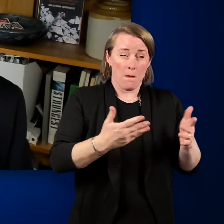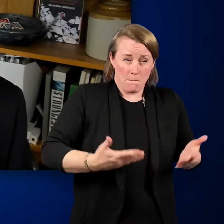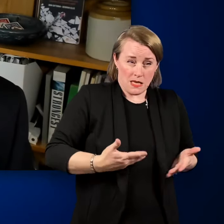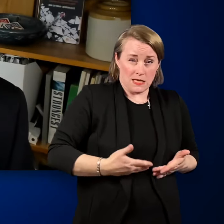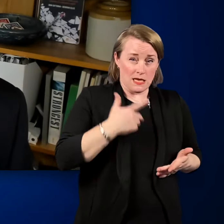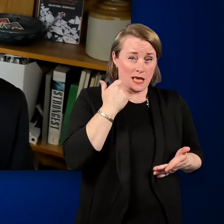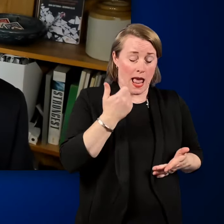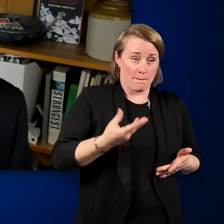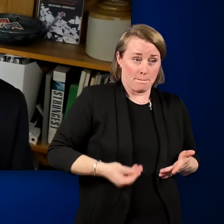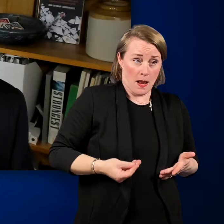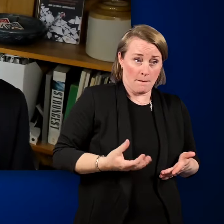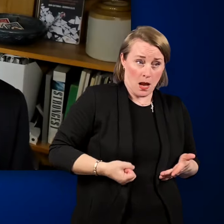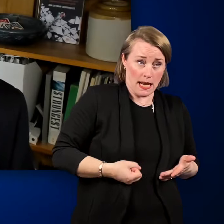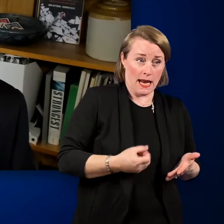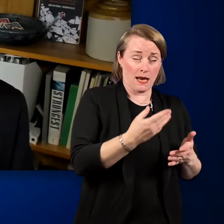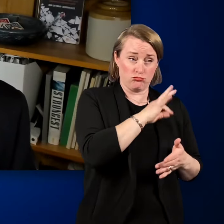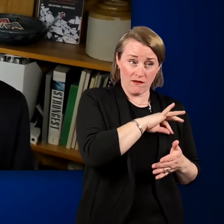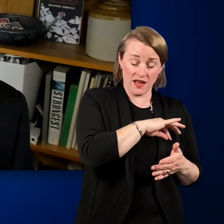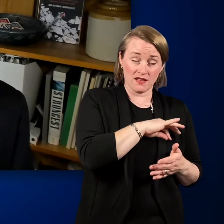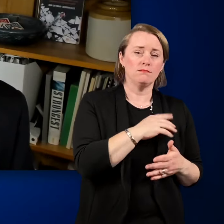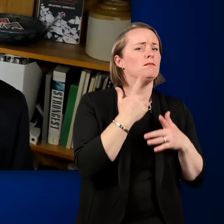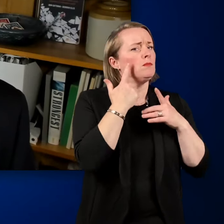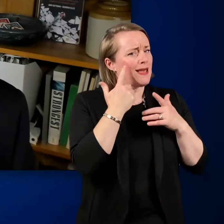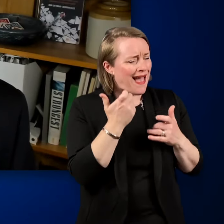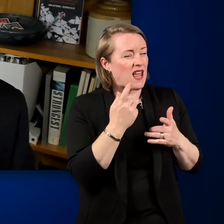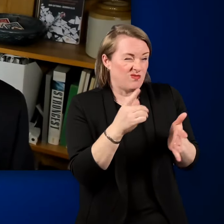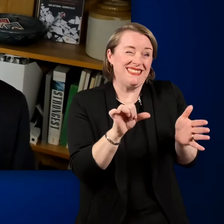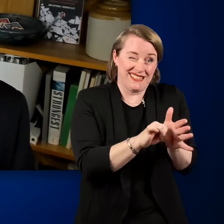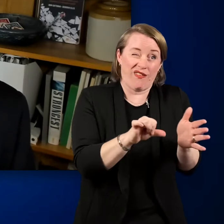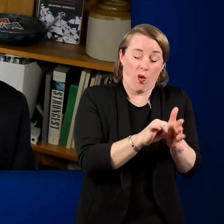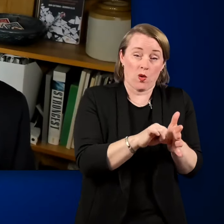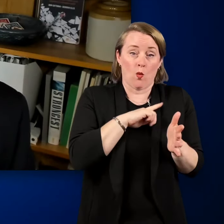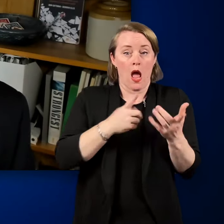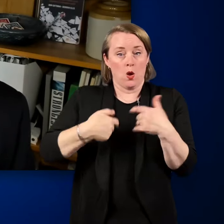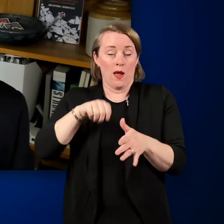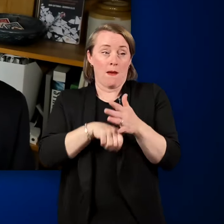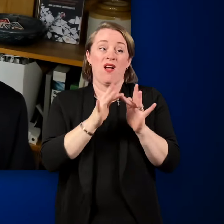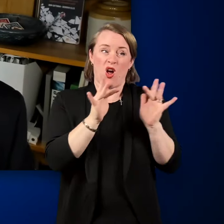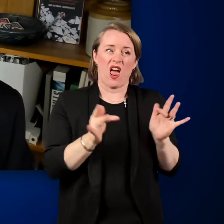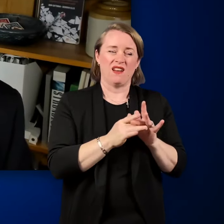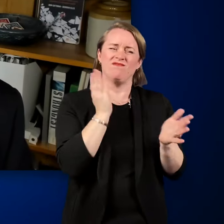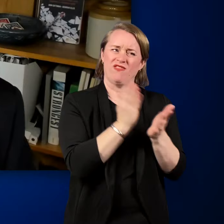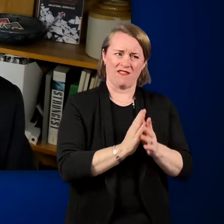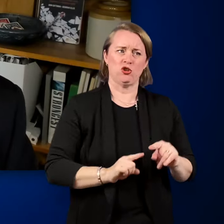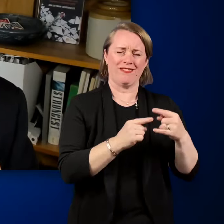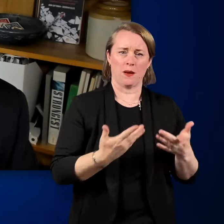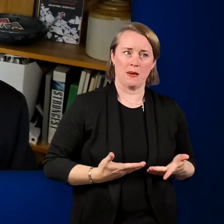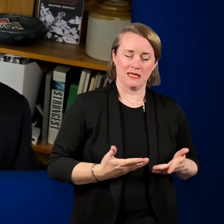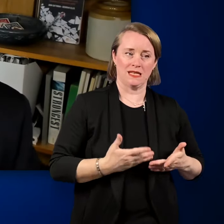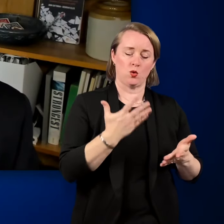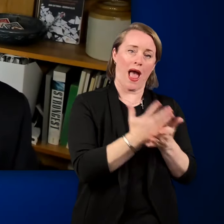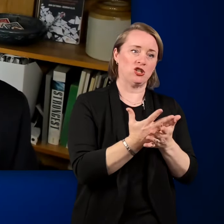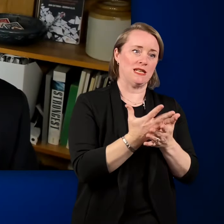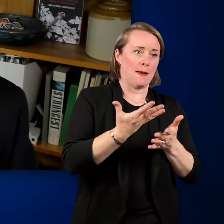you know, many of them are able to actually make that work during these times. But it is very challenging for businesses.